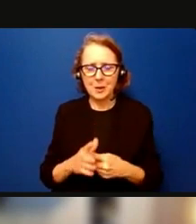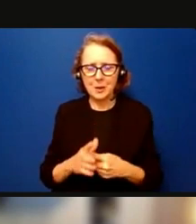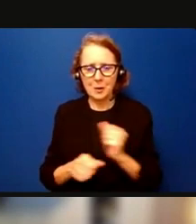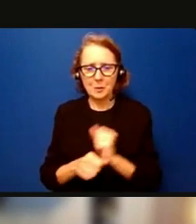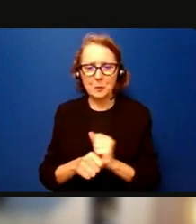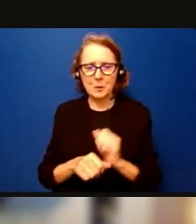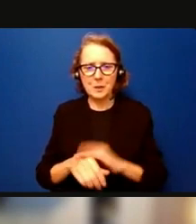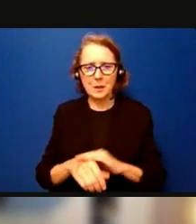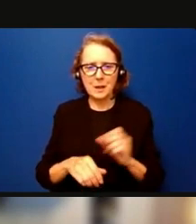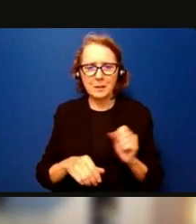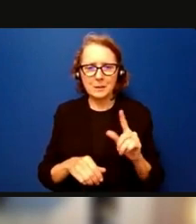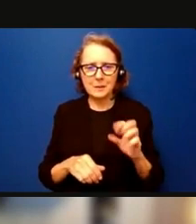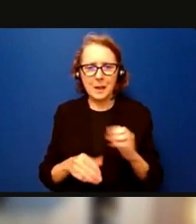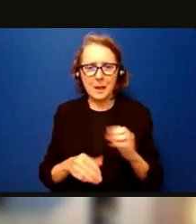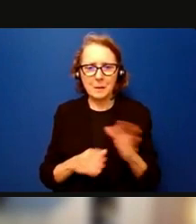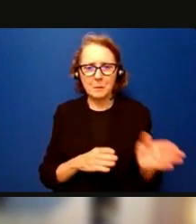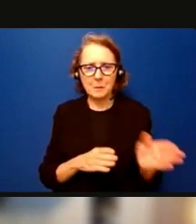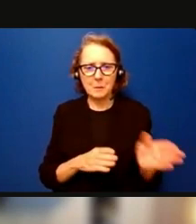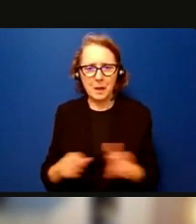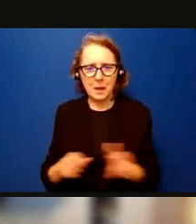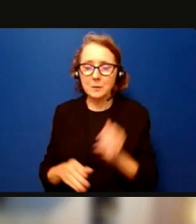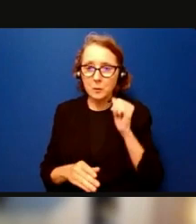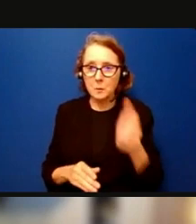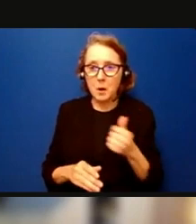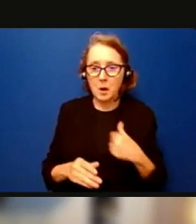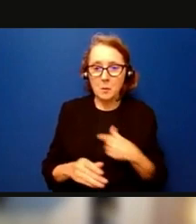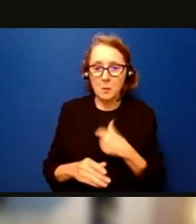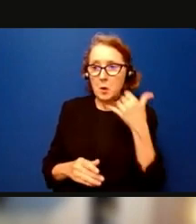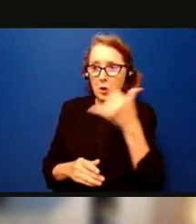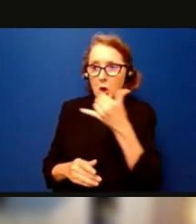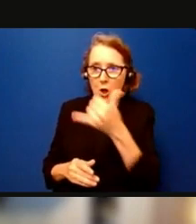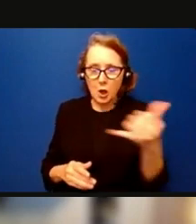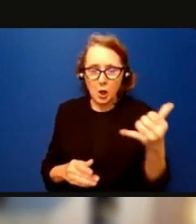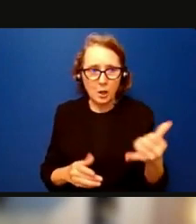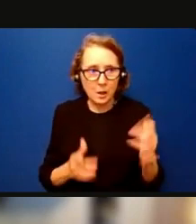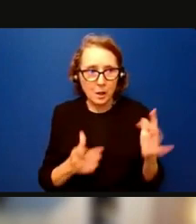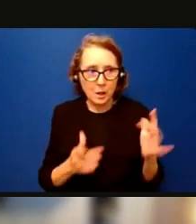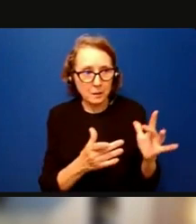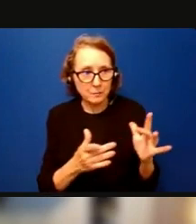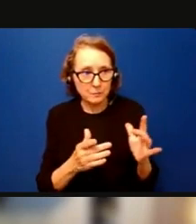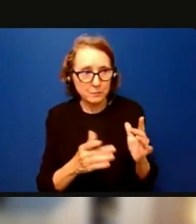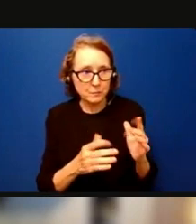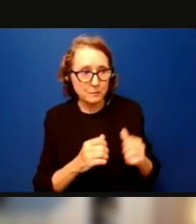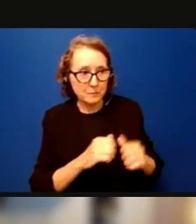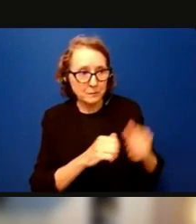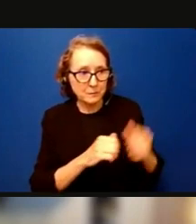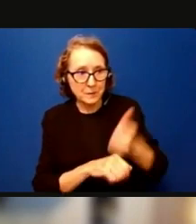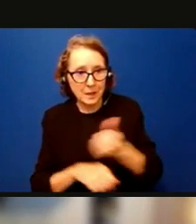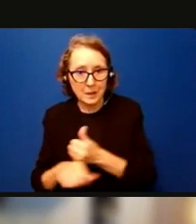making calls tomorrow on lining out the work. And then we've had